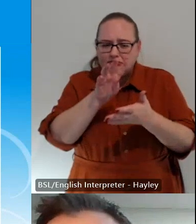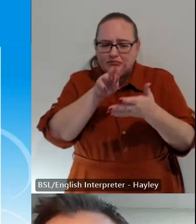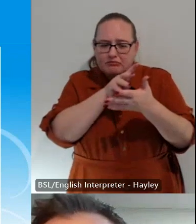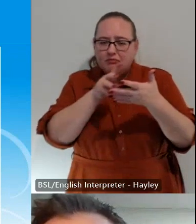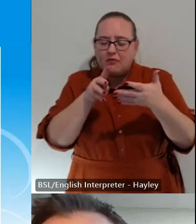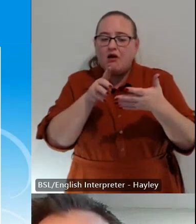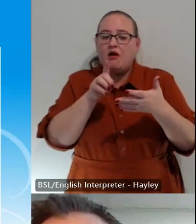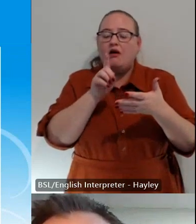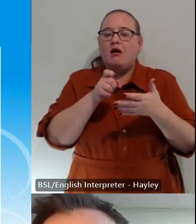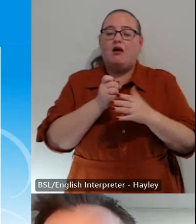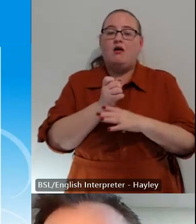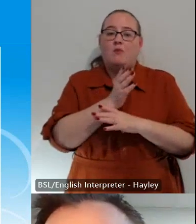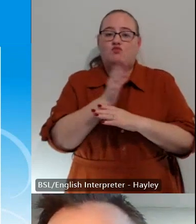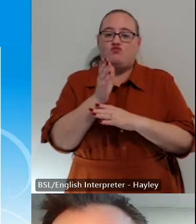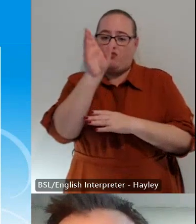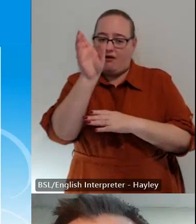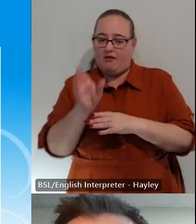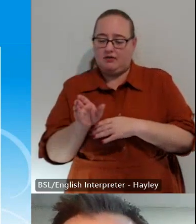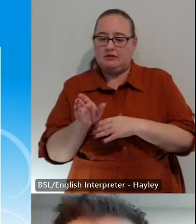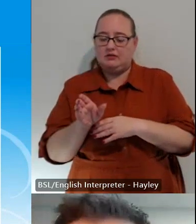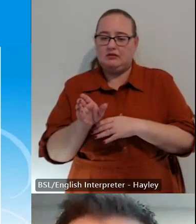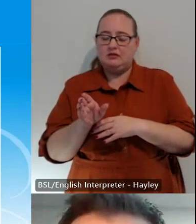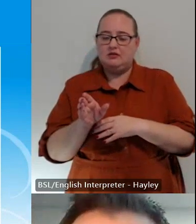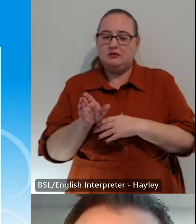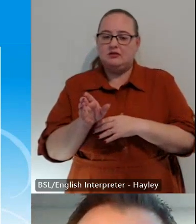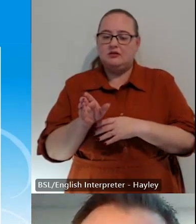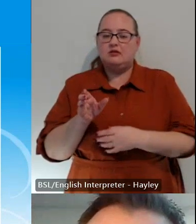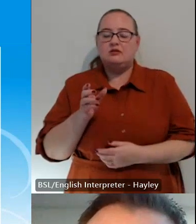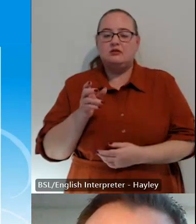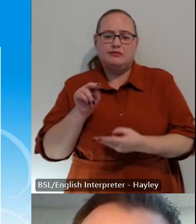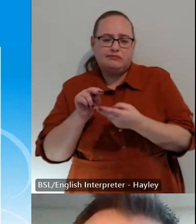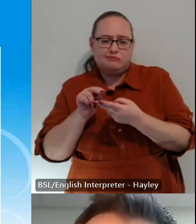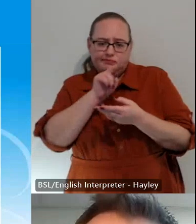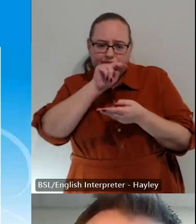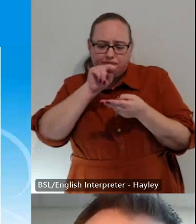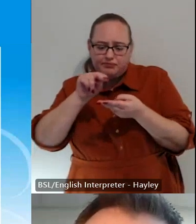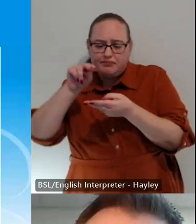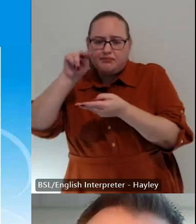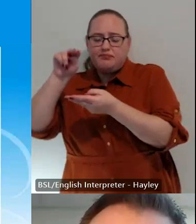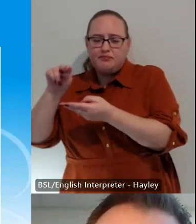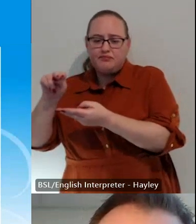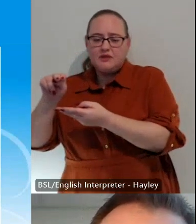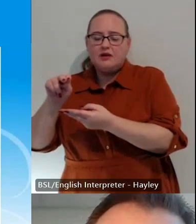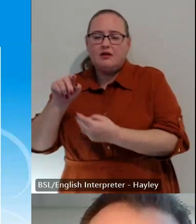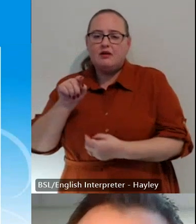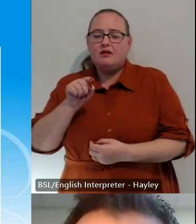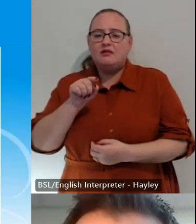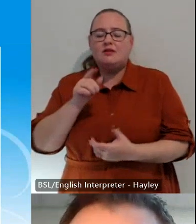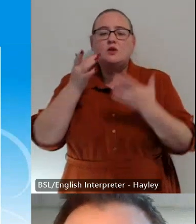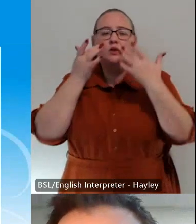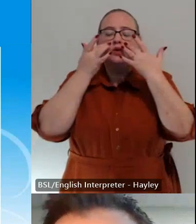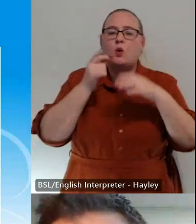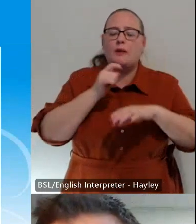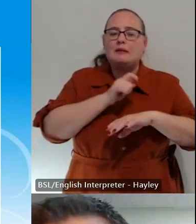out is at the right-hand side of this graph, we're seeing a dramatic increase, and this is just showing a timeline of children